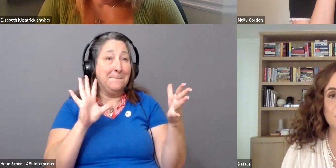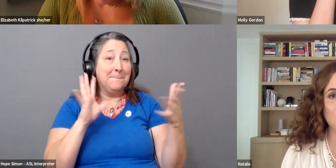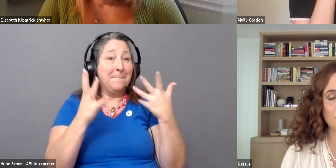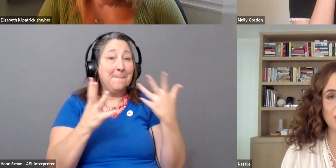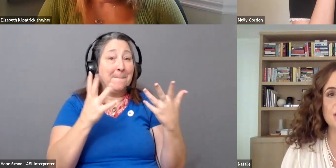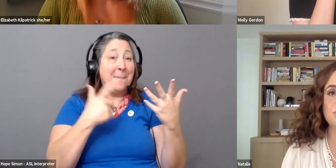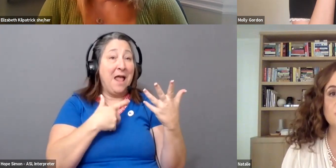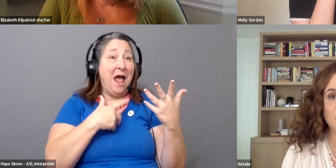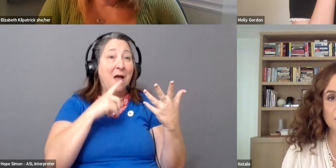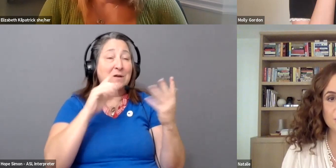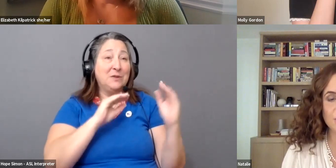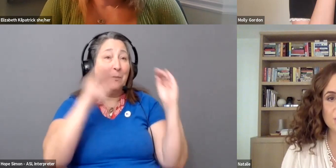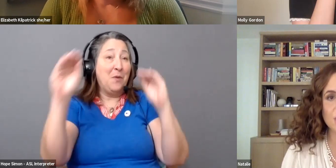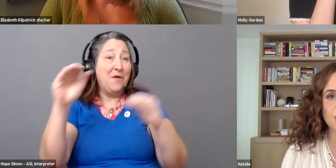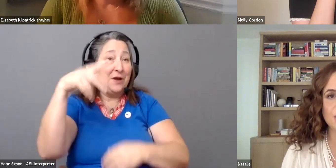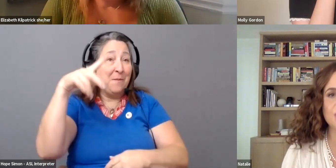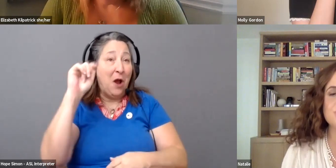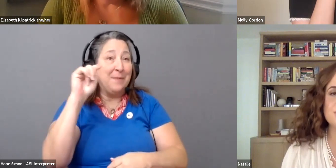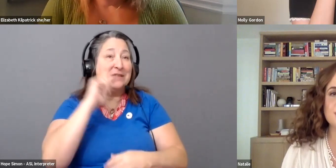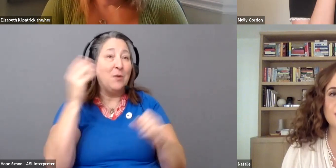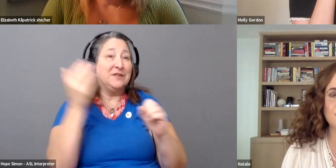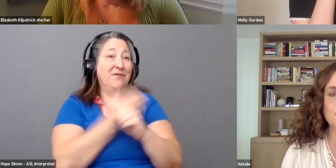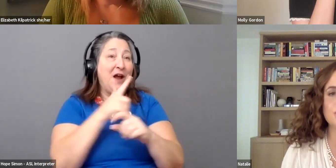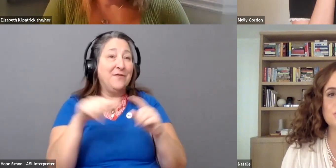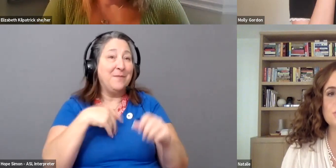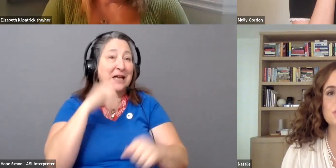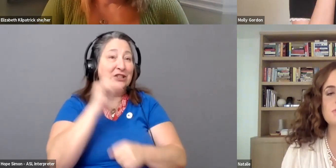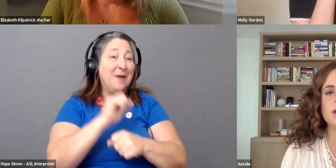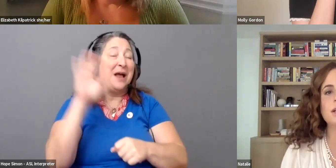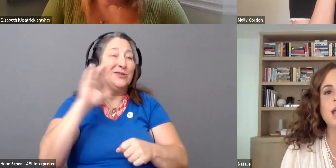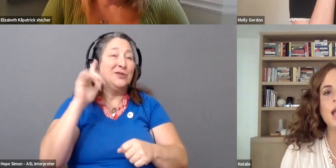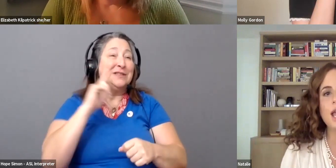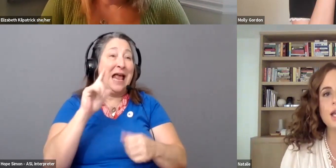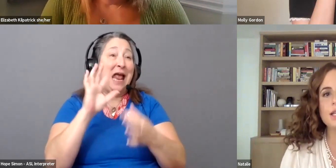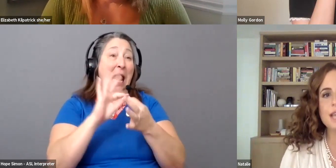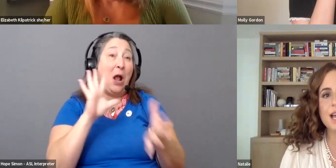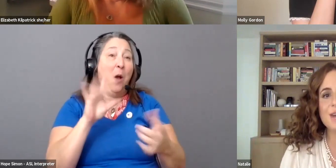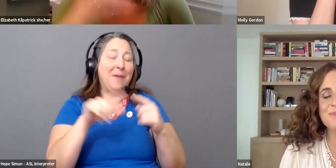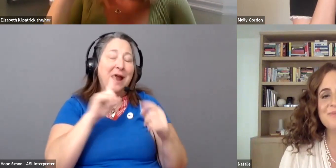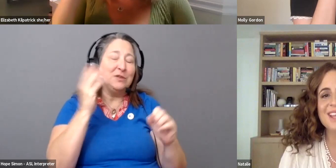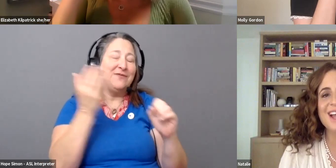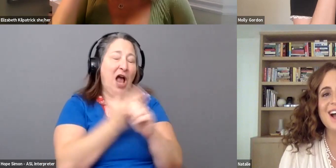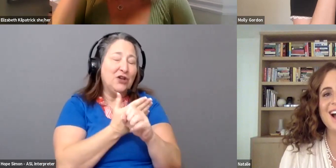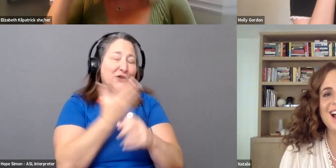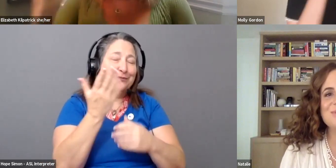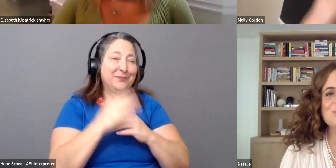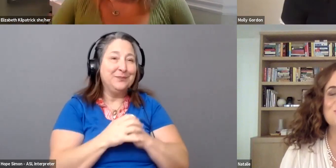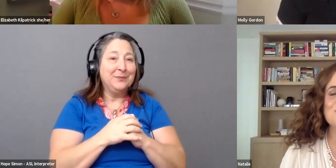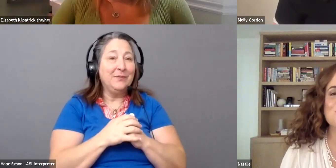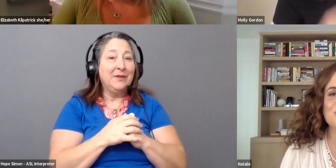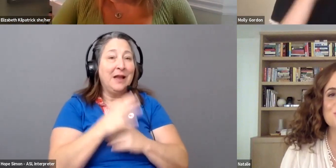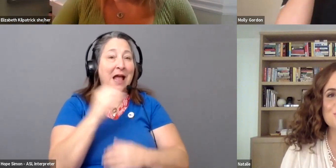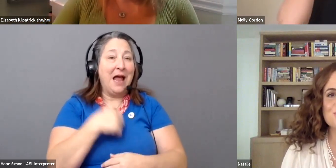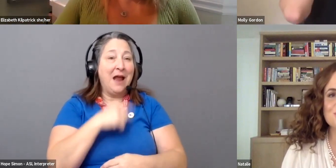moving apartments. I'd been fired from my job. I used to say let go, but the truth is I was fired. And I was sort